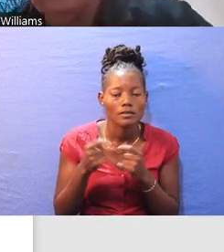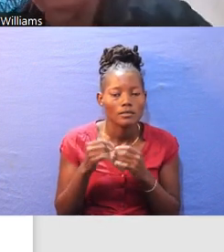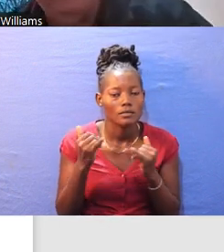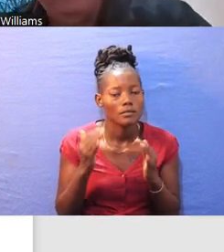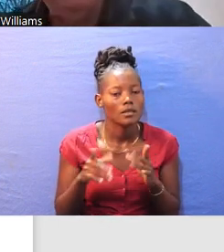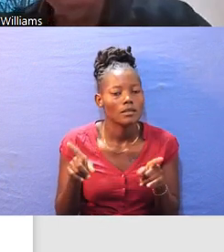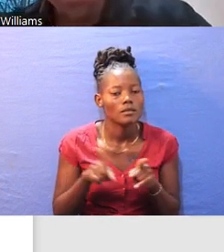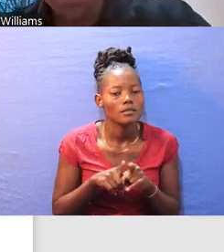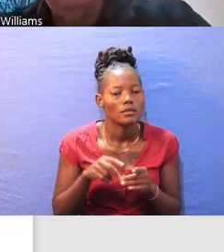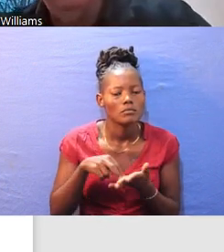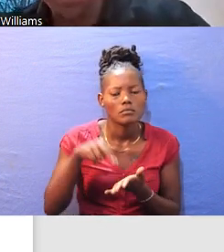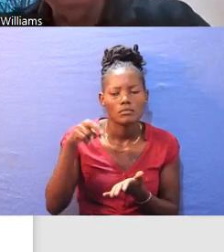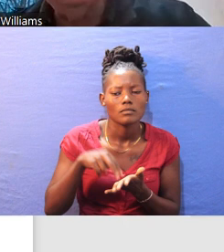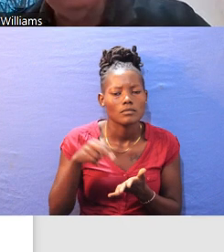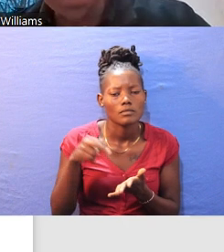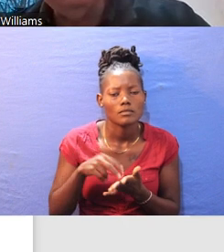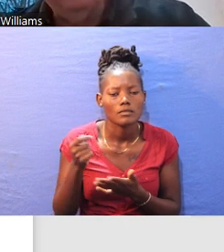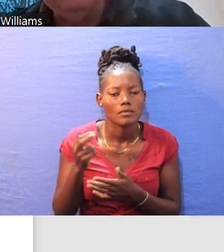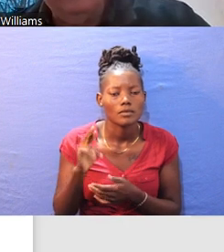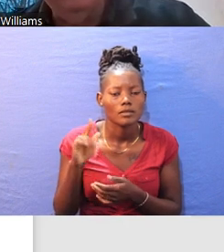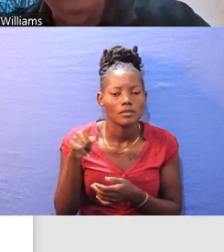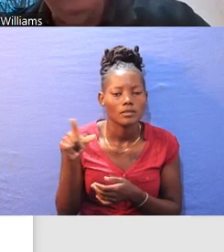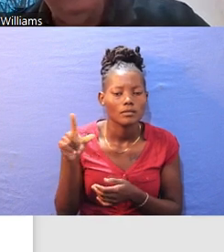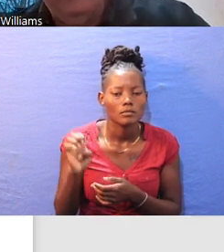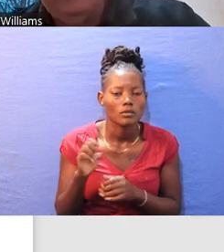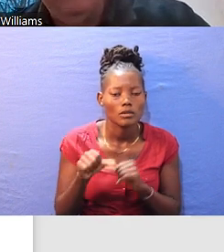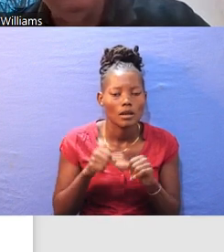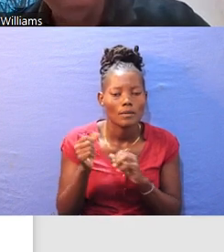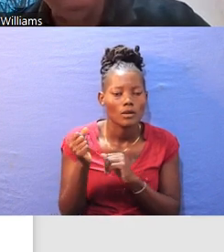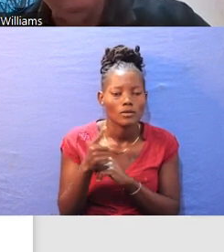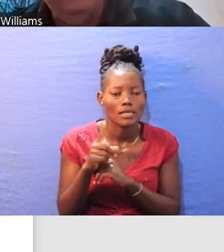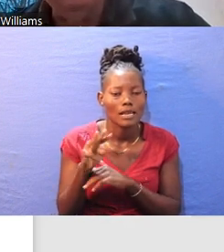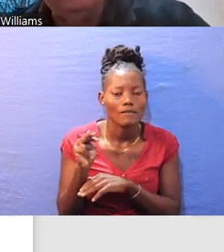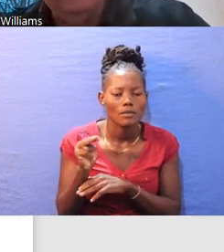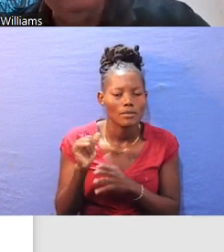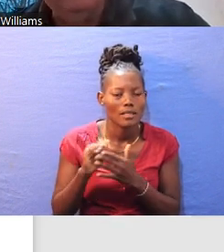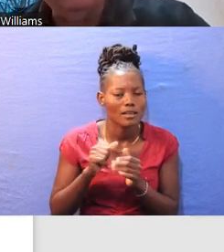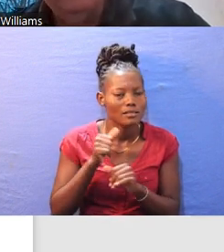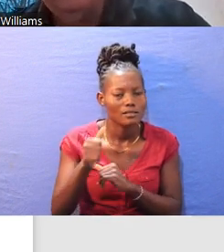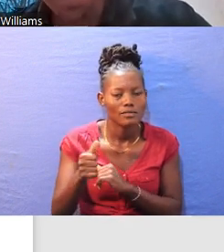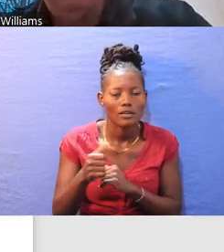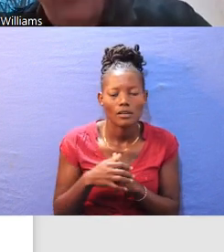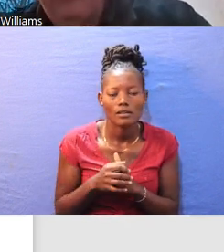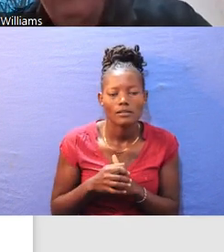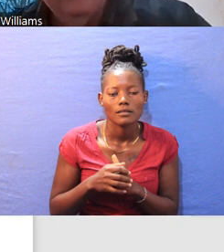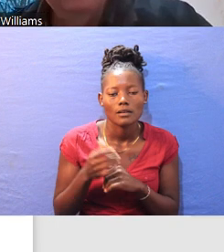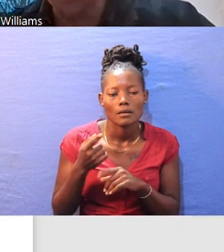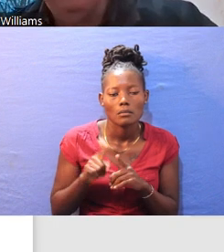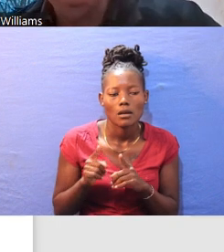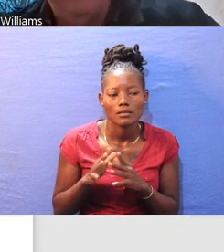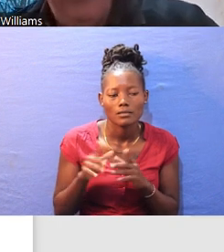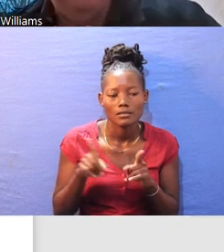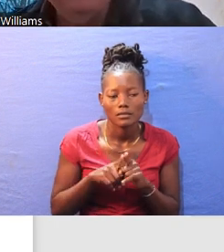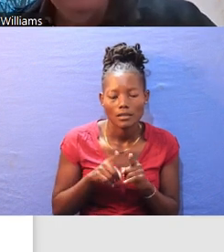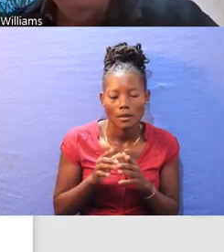the 10 flat. He also could standing triple jump about 11 meters, almost 11 meters. That's far. That's